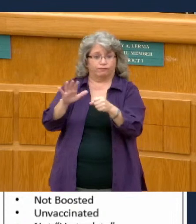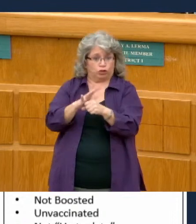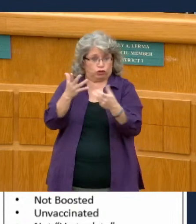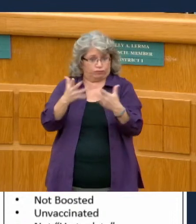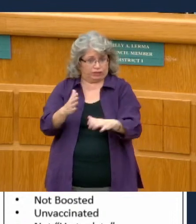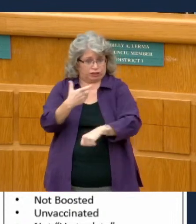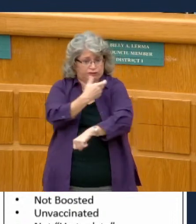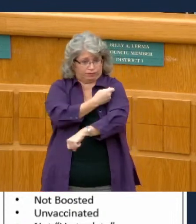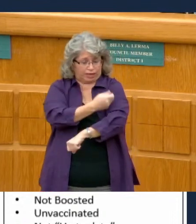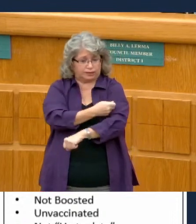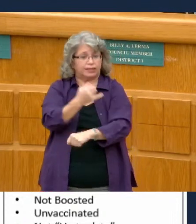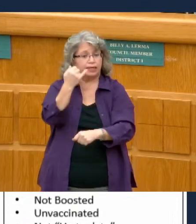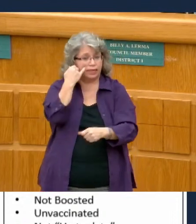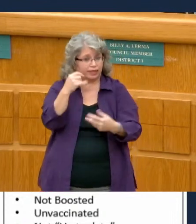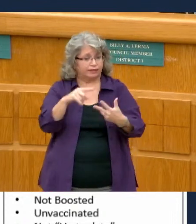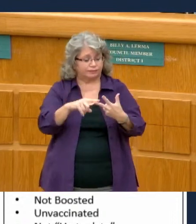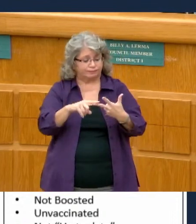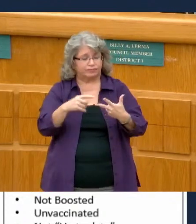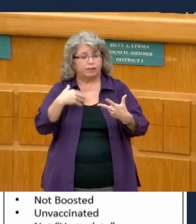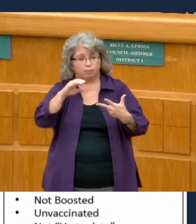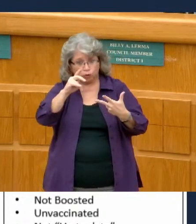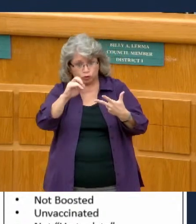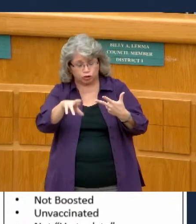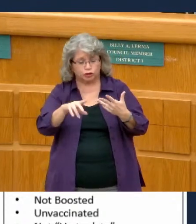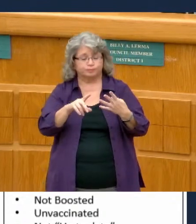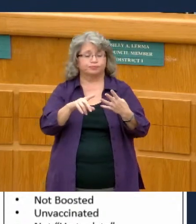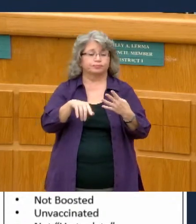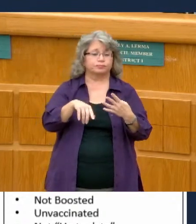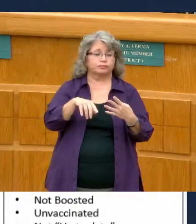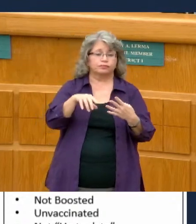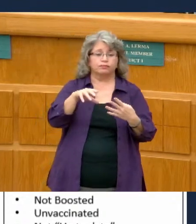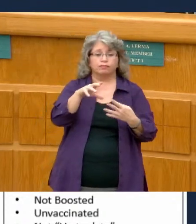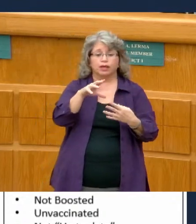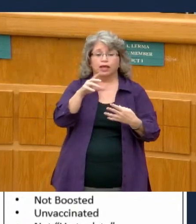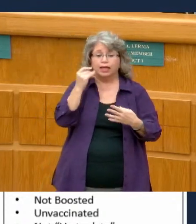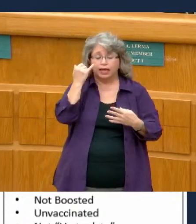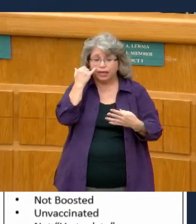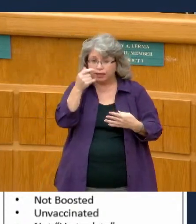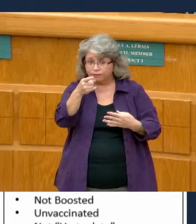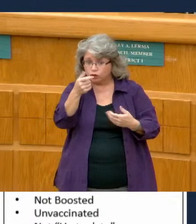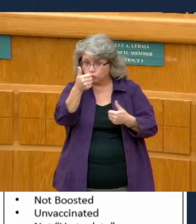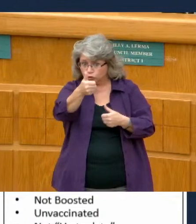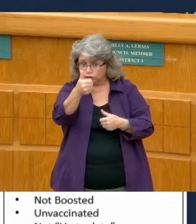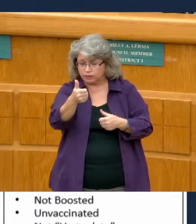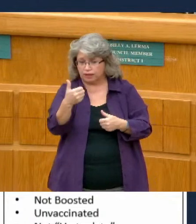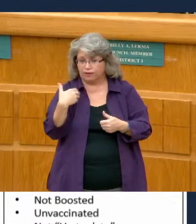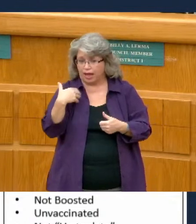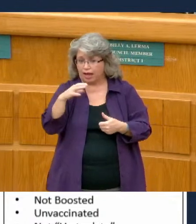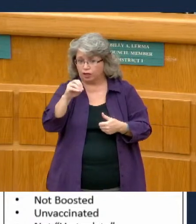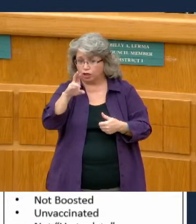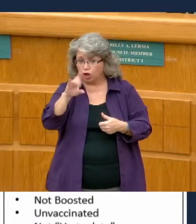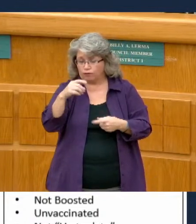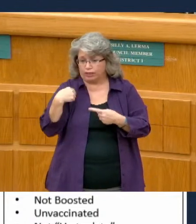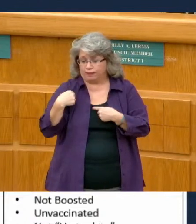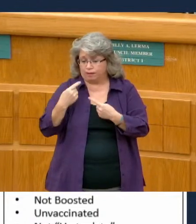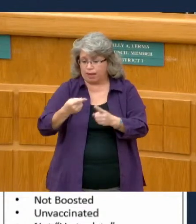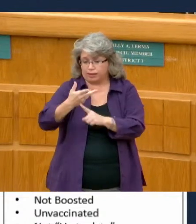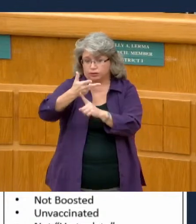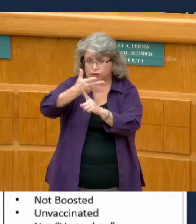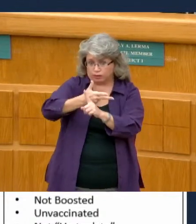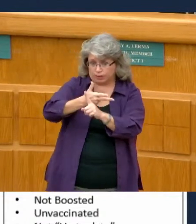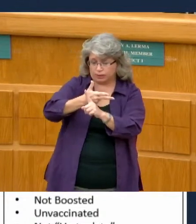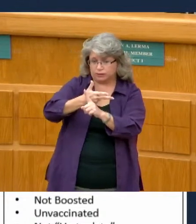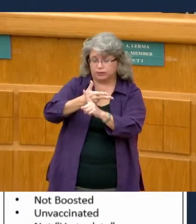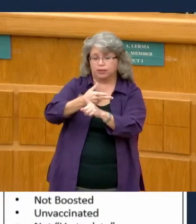have a booster, if you're up to date on your vaccines, or if you've had COVID-19 infection in the past 90 days. You just have to